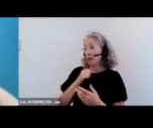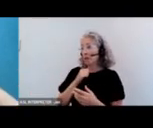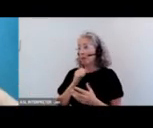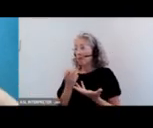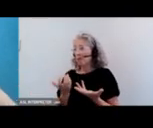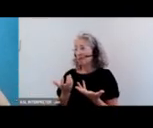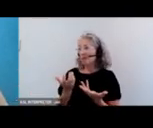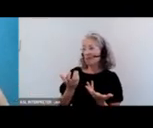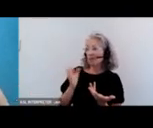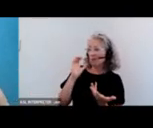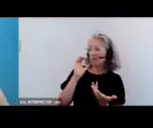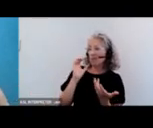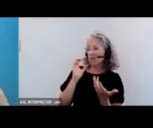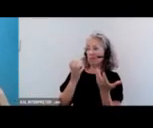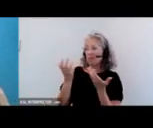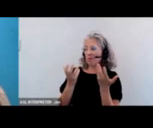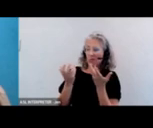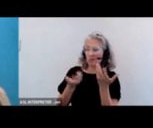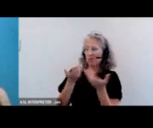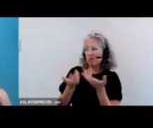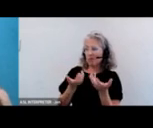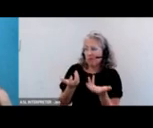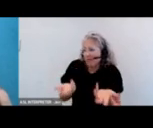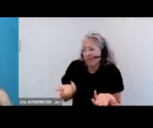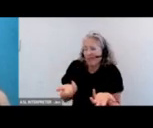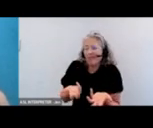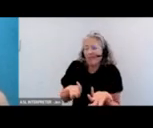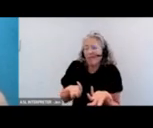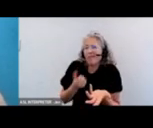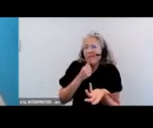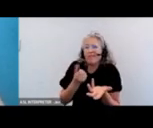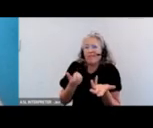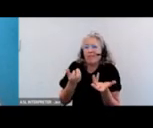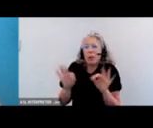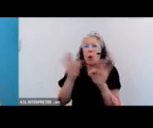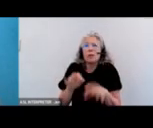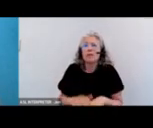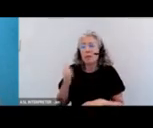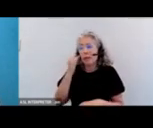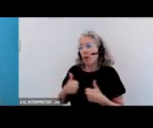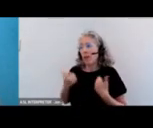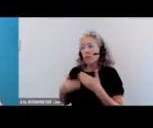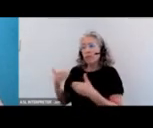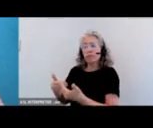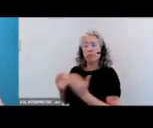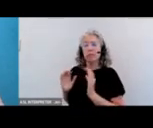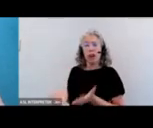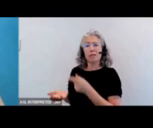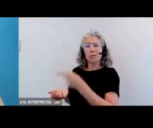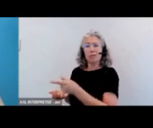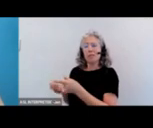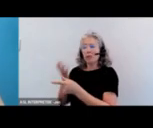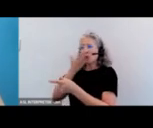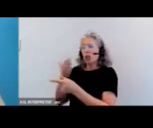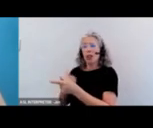unusual, too foreign to me, what have you, like, what does that matter? If that person is living the life they want to live, if that person is living a